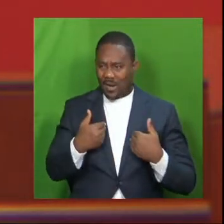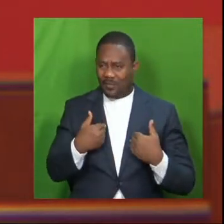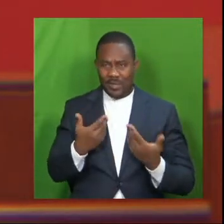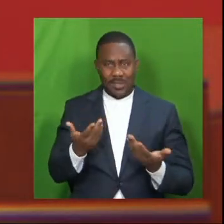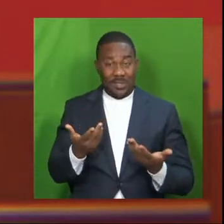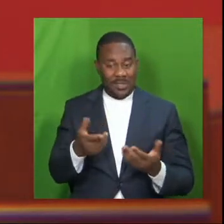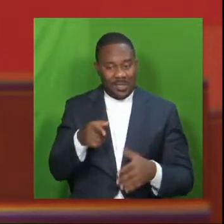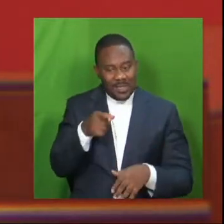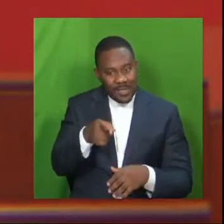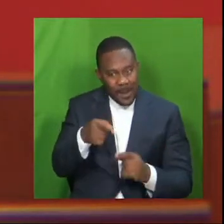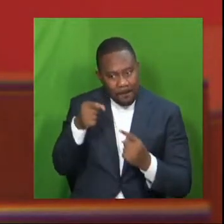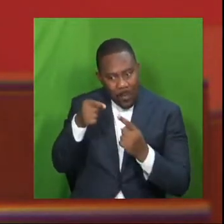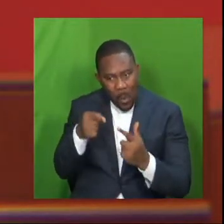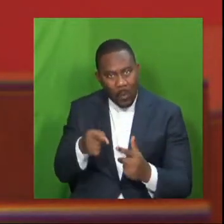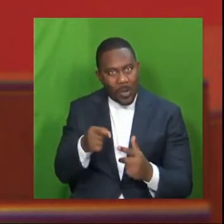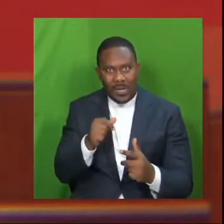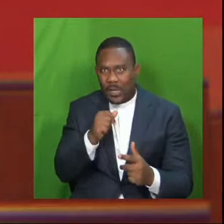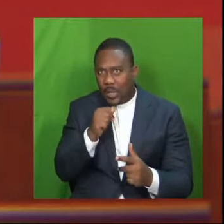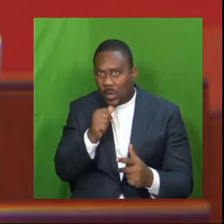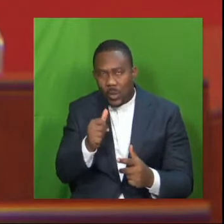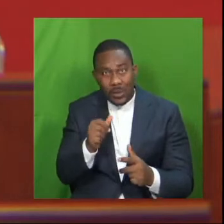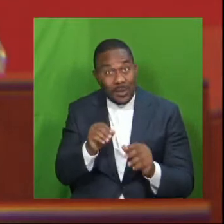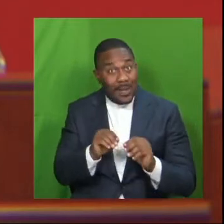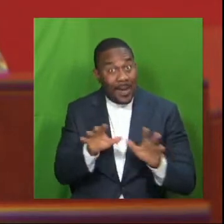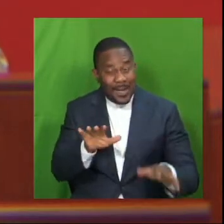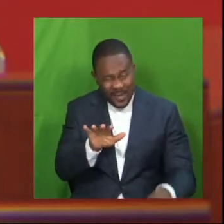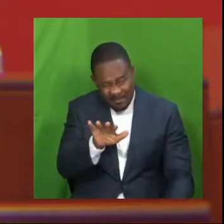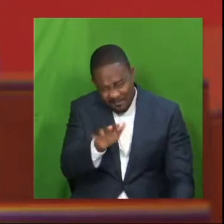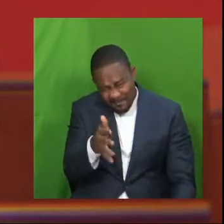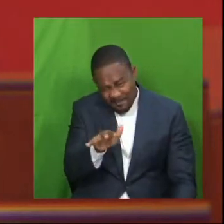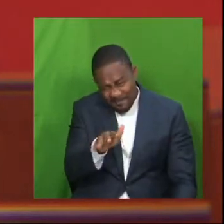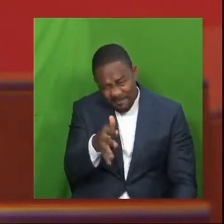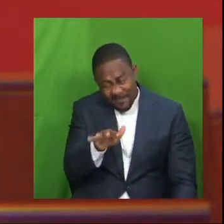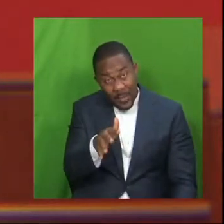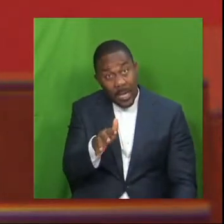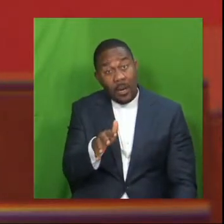And that gray area deals mostly with procedure.